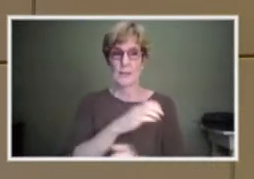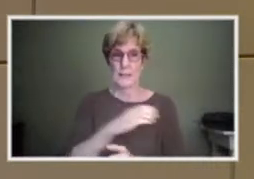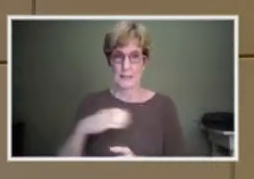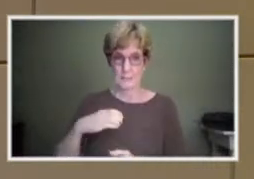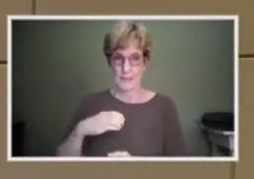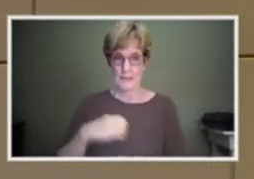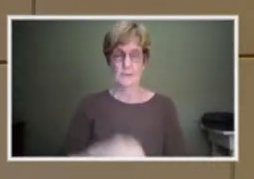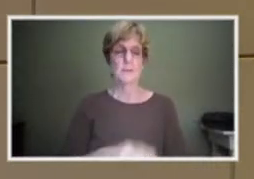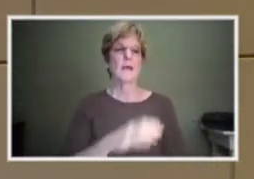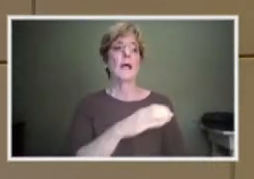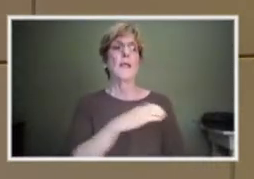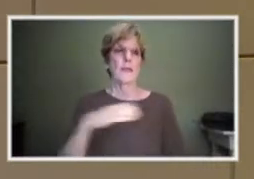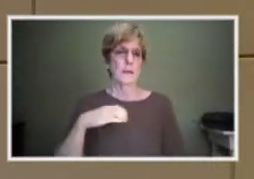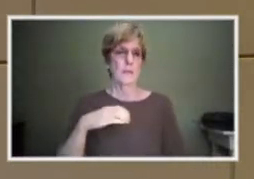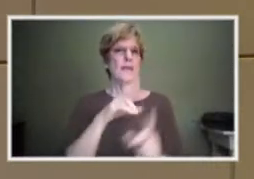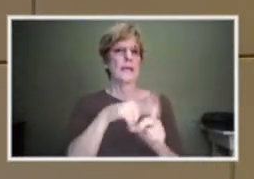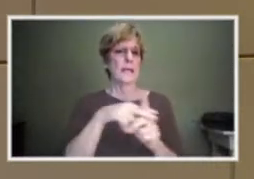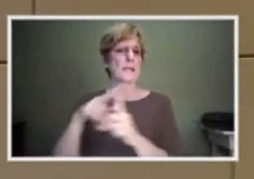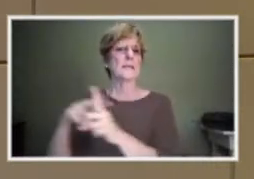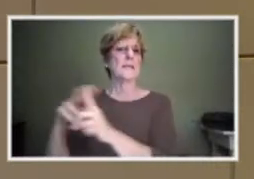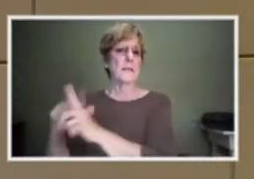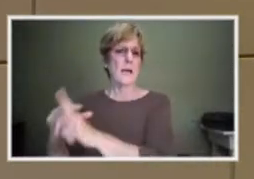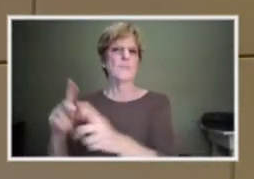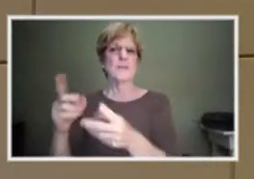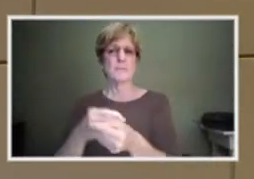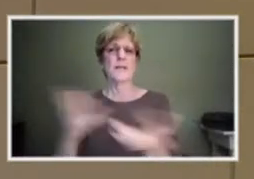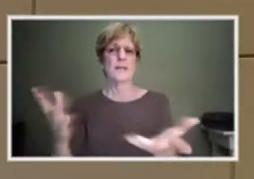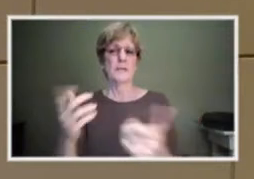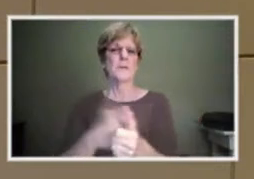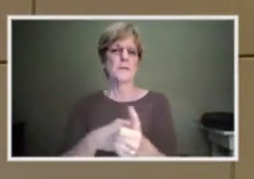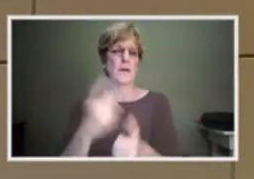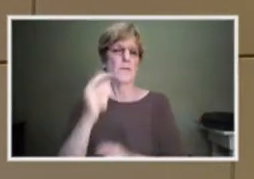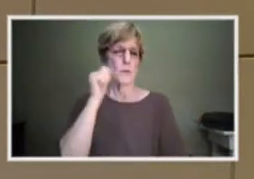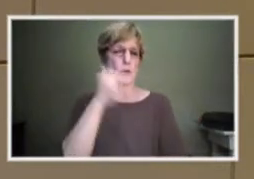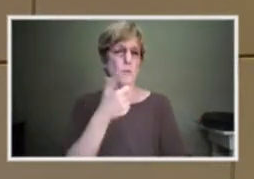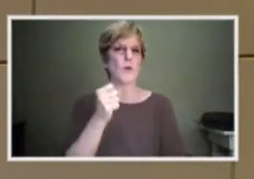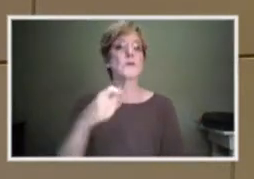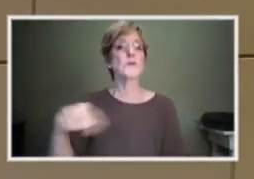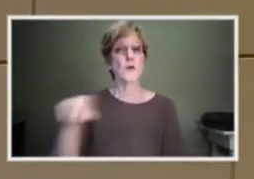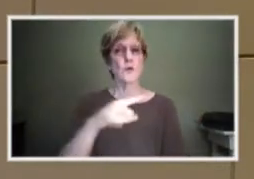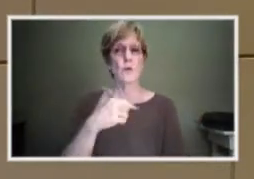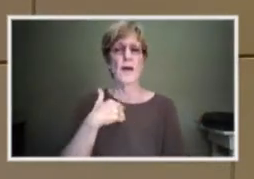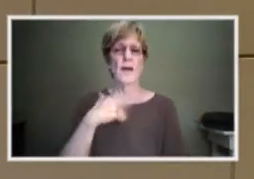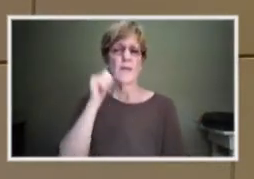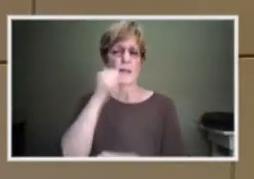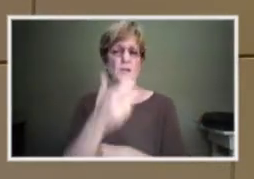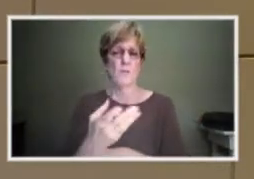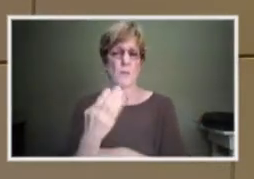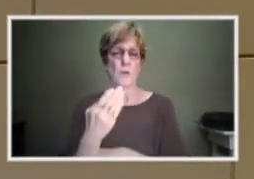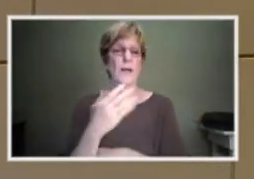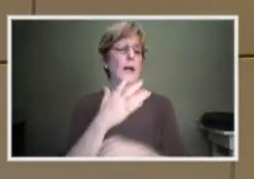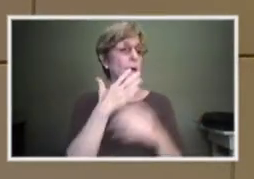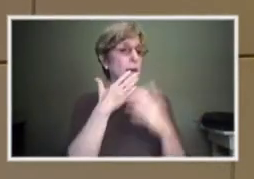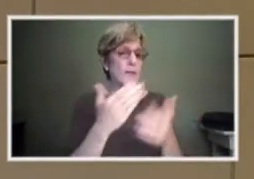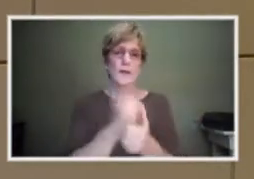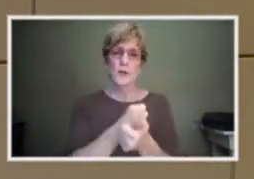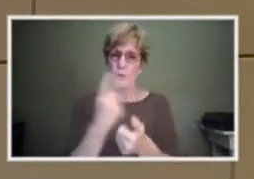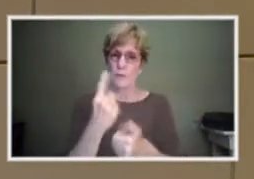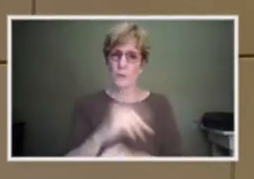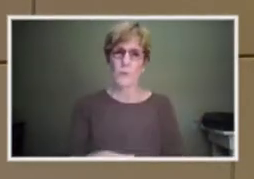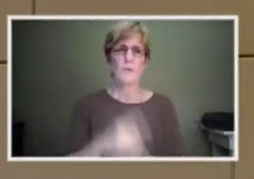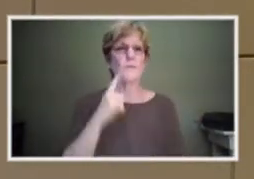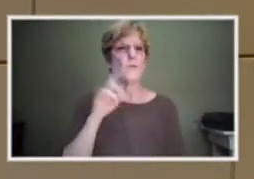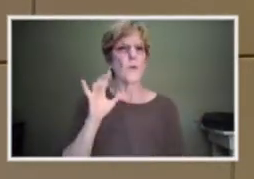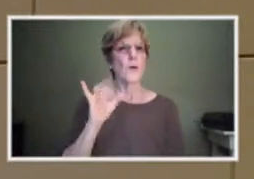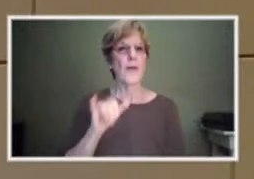memo assignments will come out to everyone tomorrow. And so you'll get that in the morning. So thank you, everyone, for that.